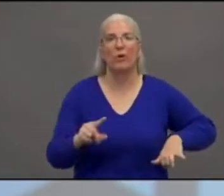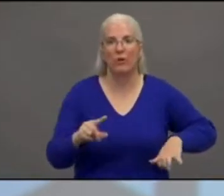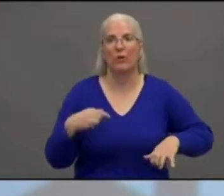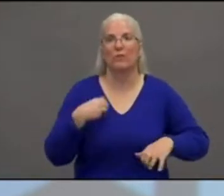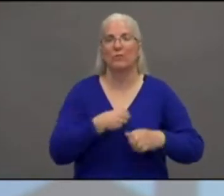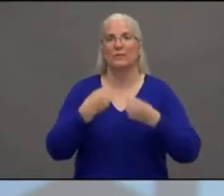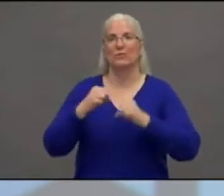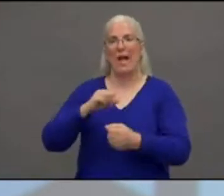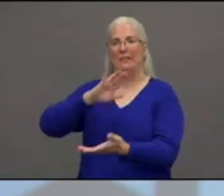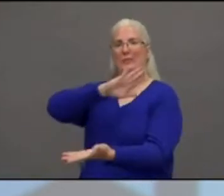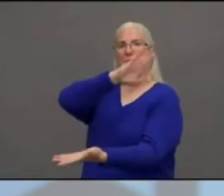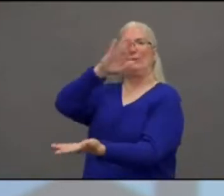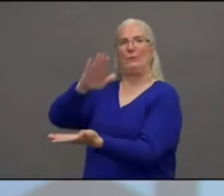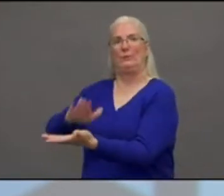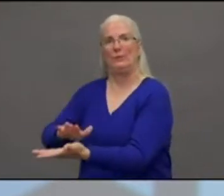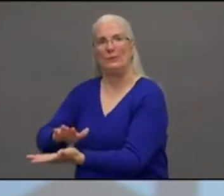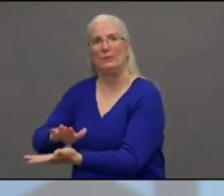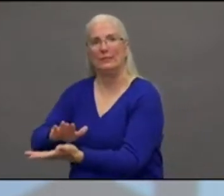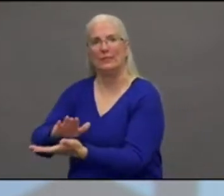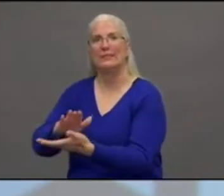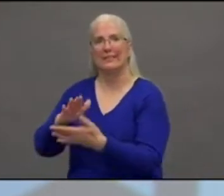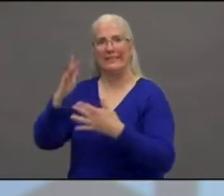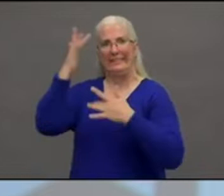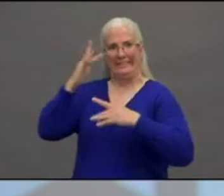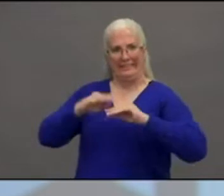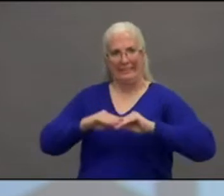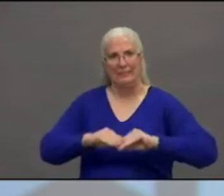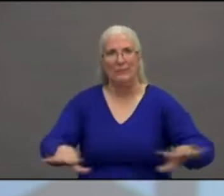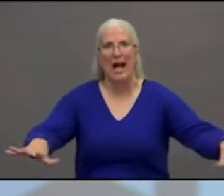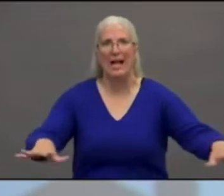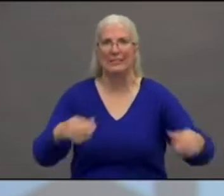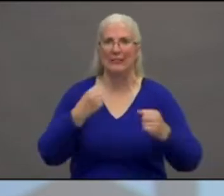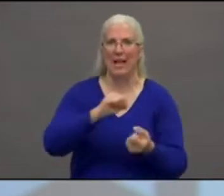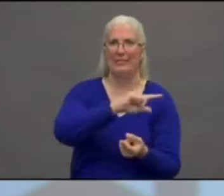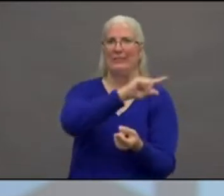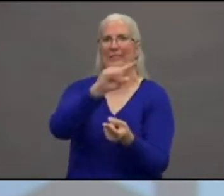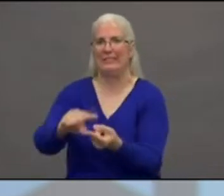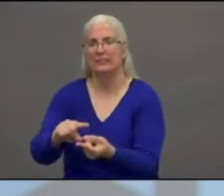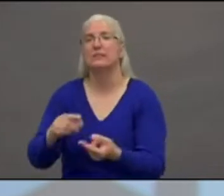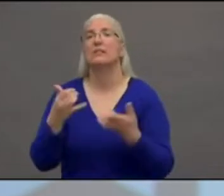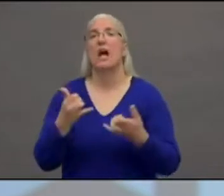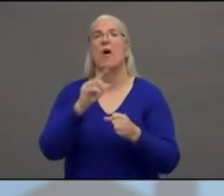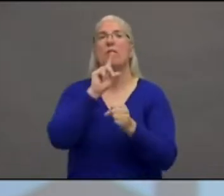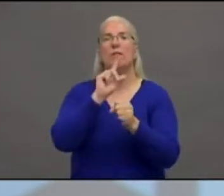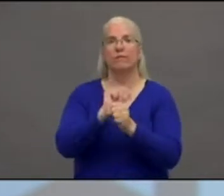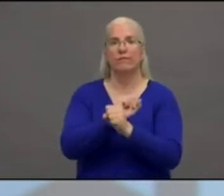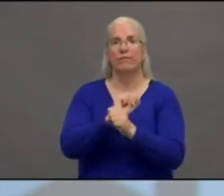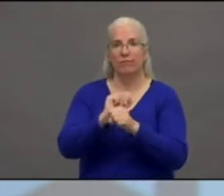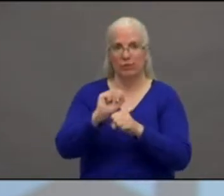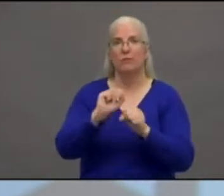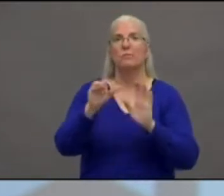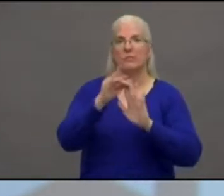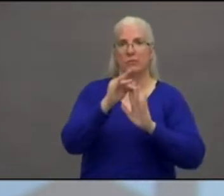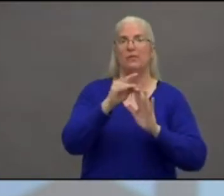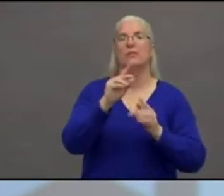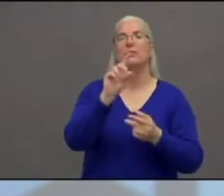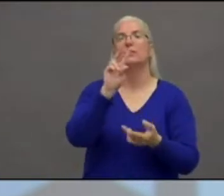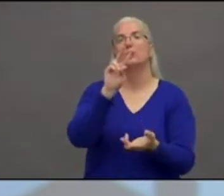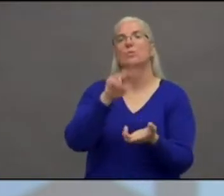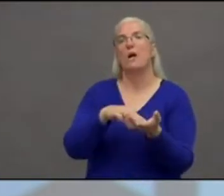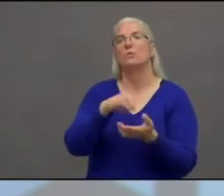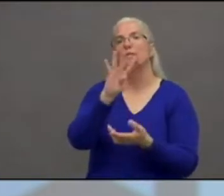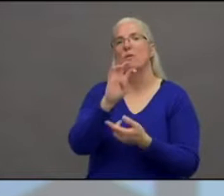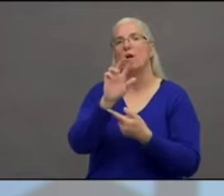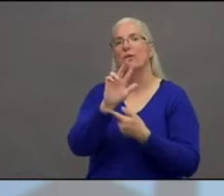healthcare system. As of right now, our confirmed cases is 2,435, our deaths